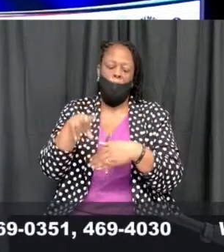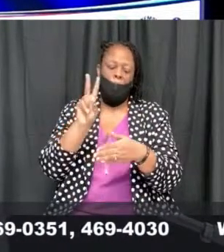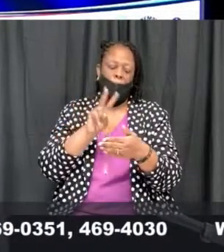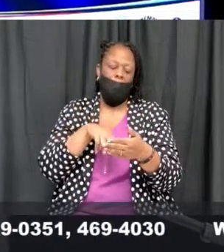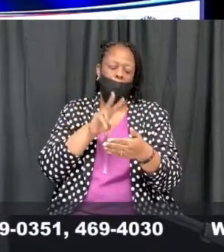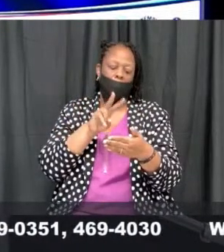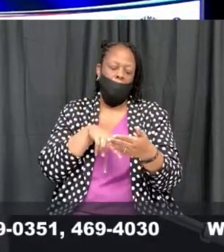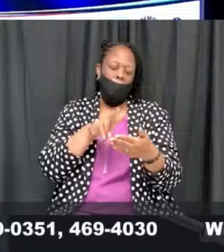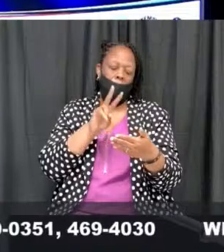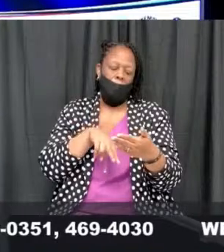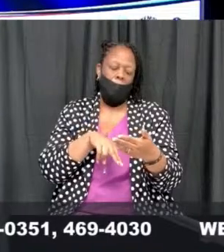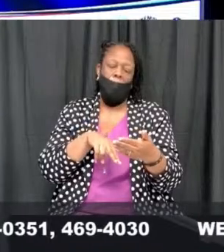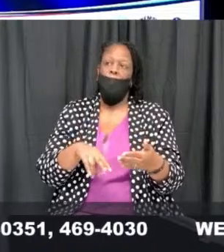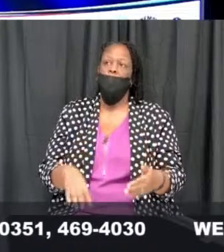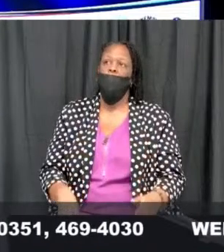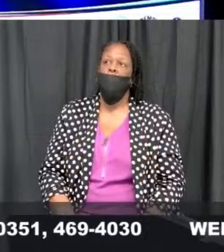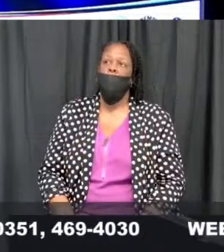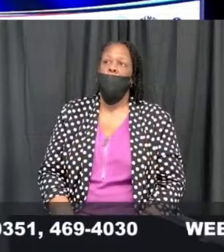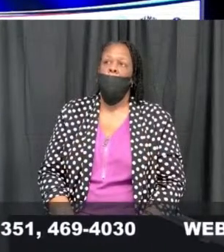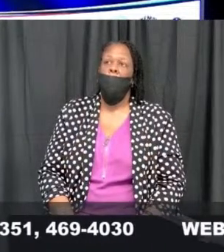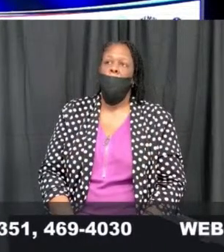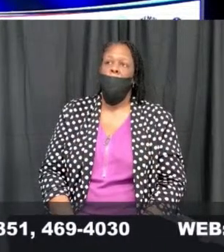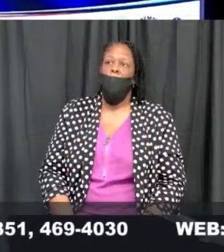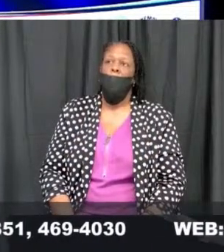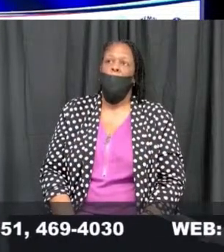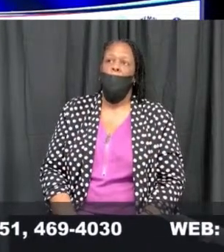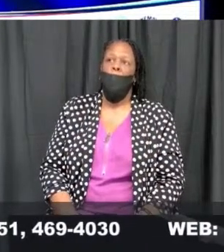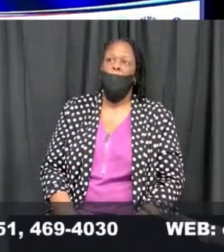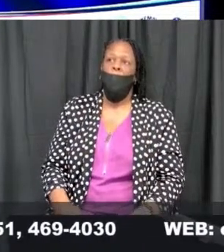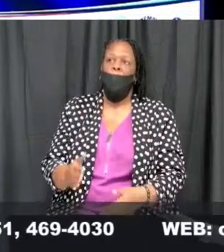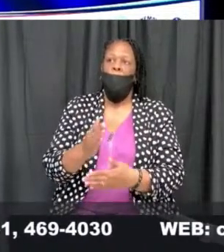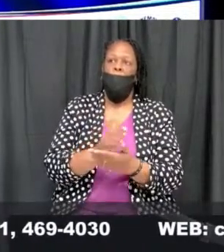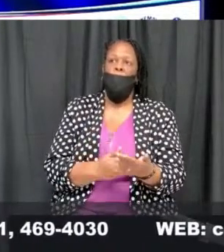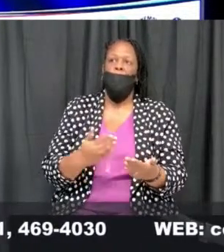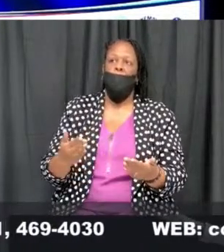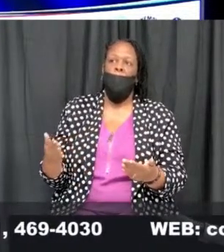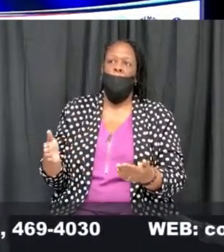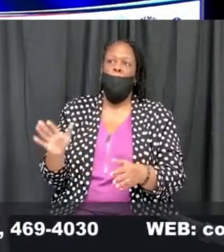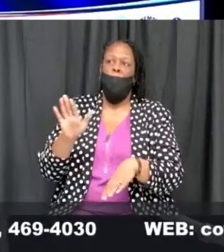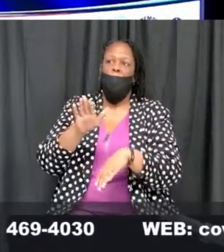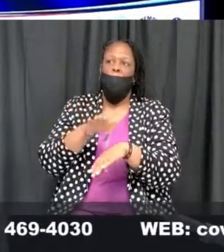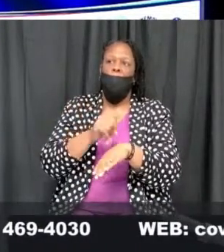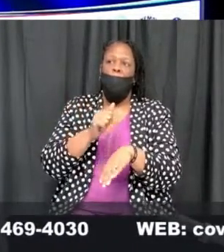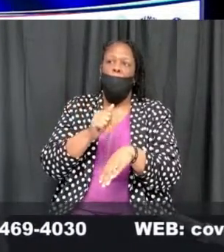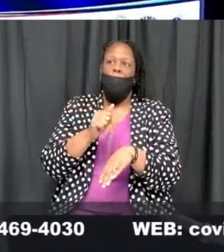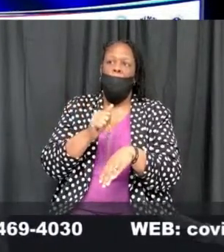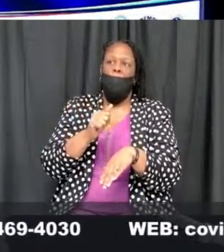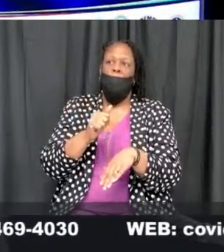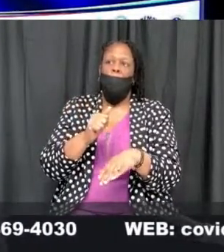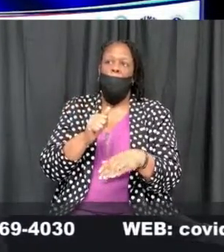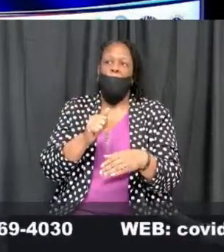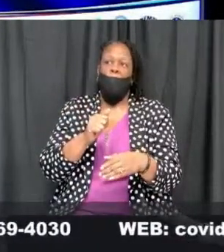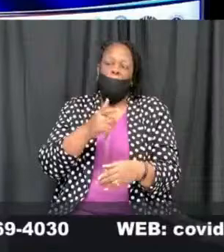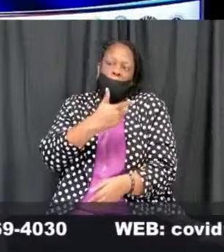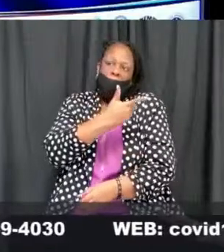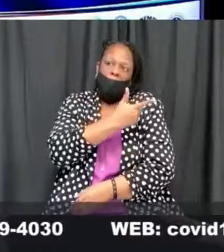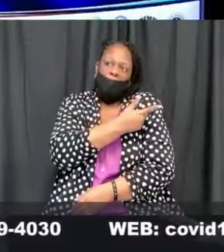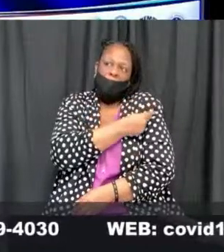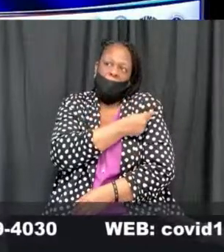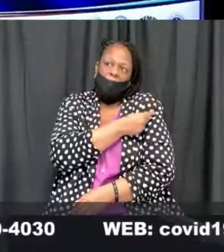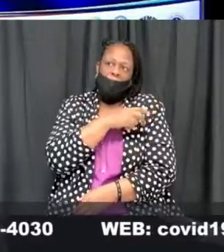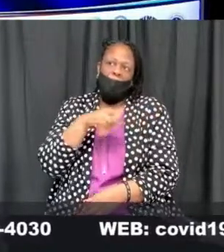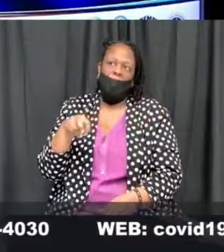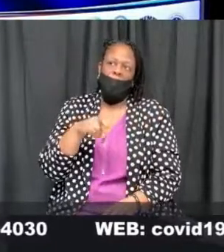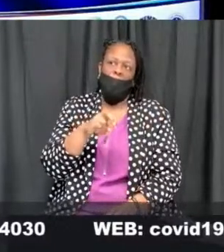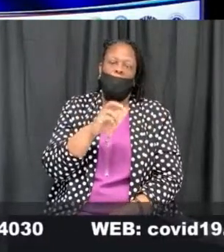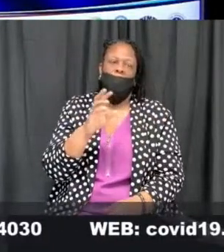reading in Al Jazeera, the news, that there's something now you call vaccine tourism, where people are